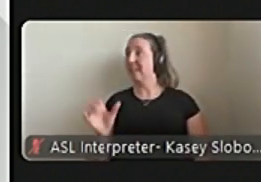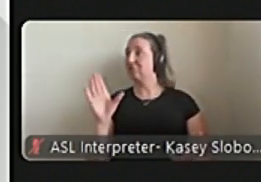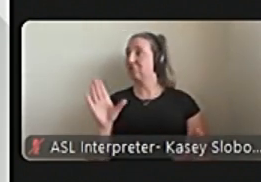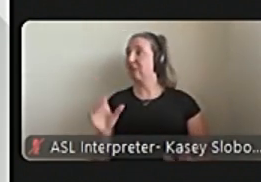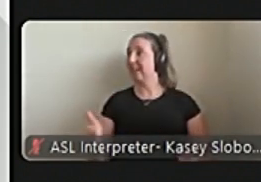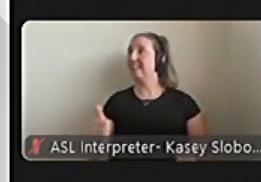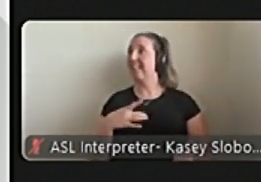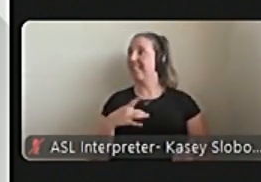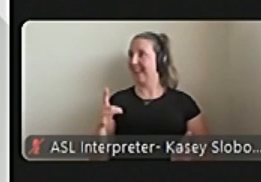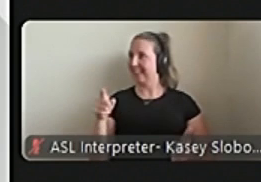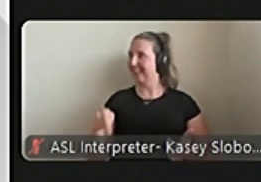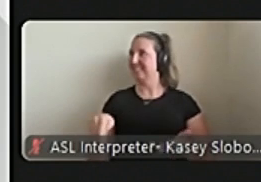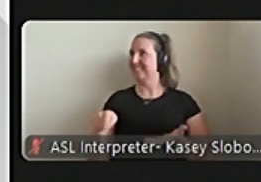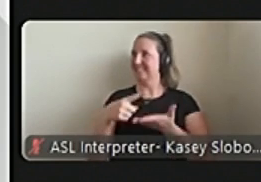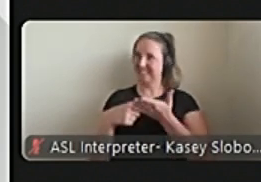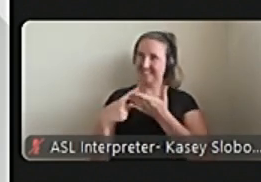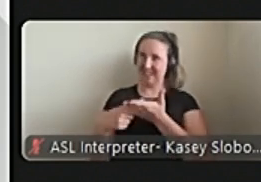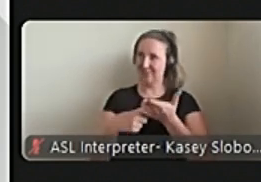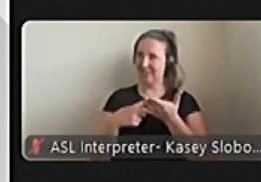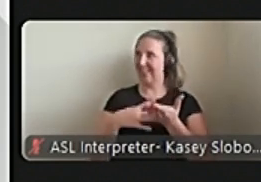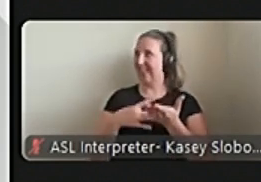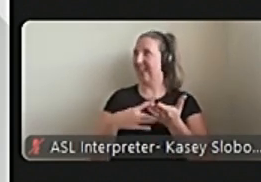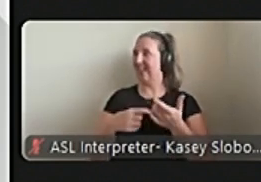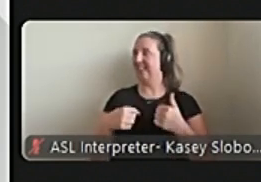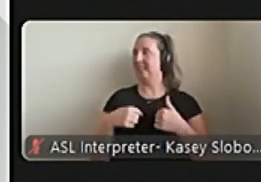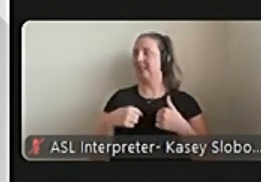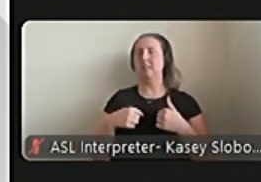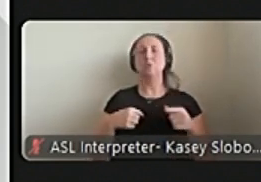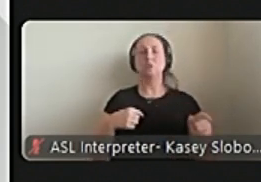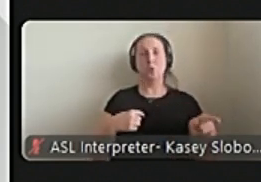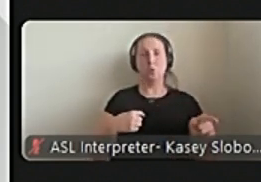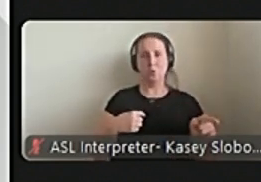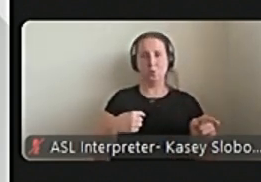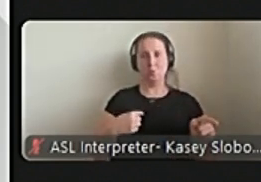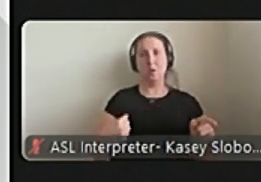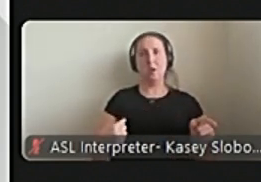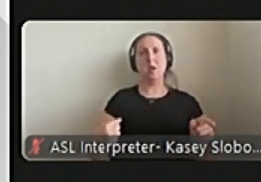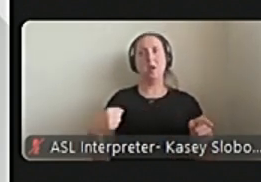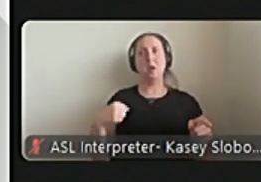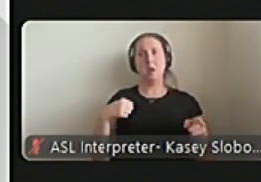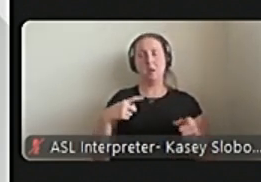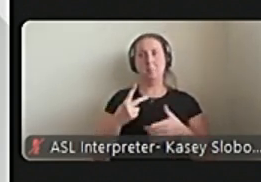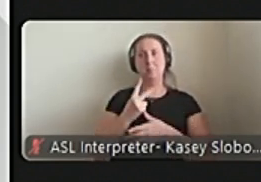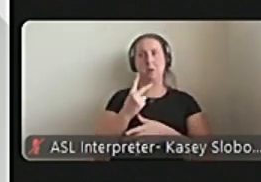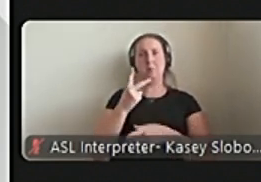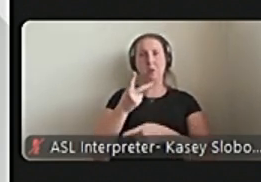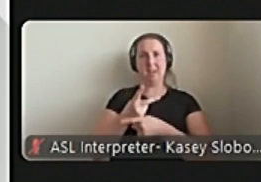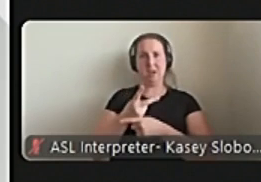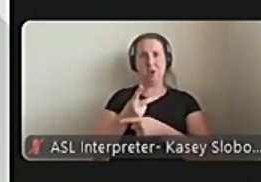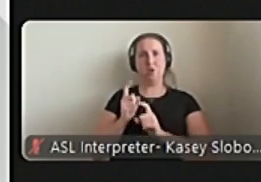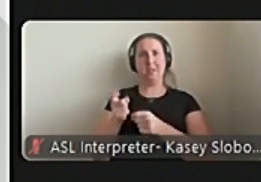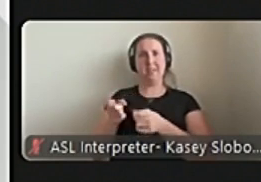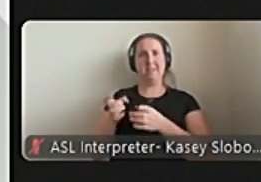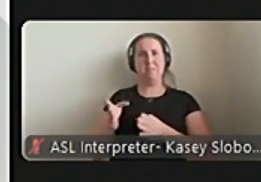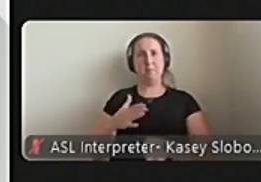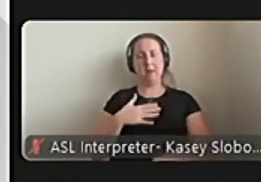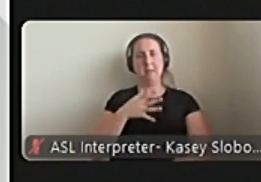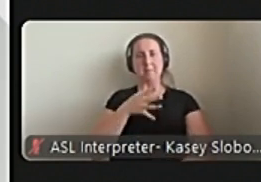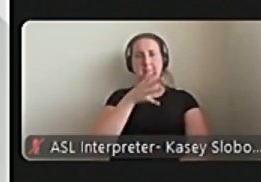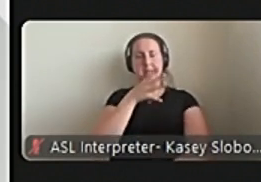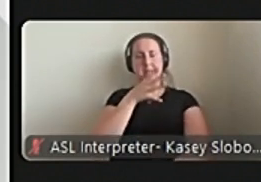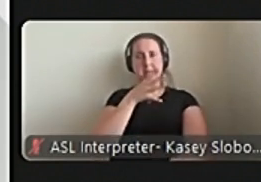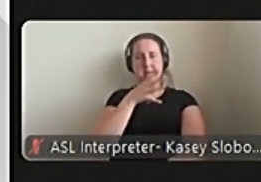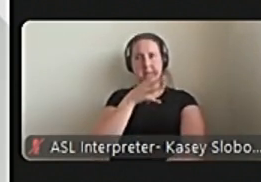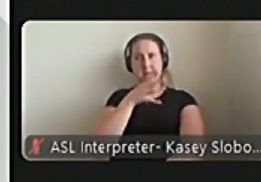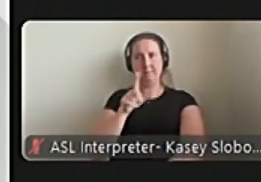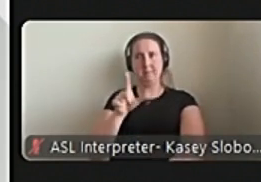like. Good conversation, please. So I'm currently in the circumstance, I'm the primary caregiver for my mother who Yeah. has Lewy body dementia. Yeah,